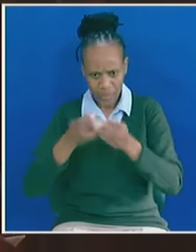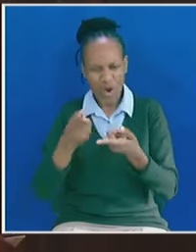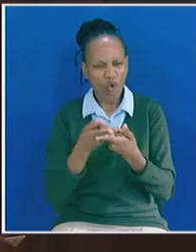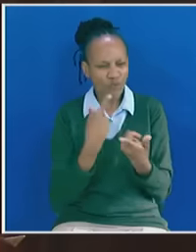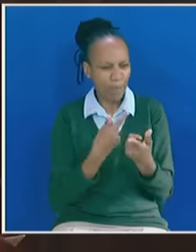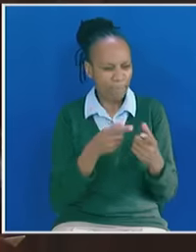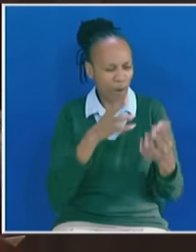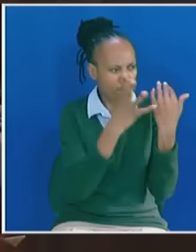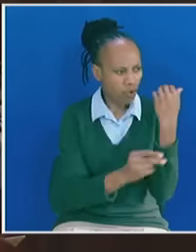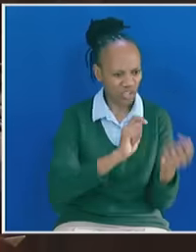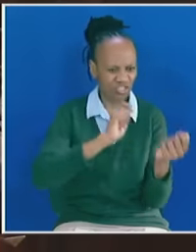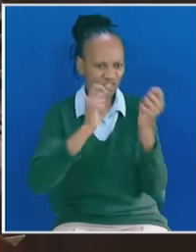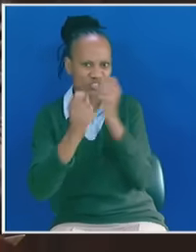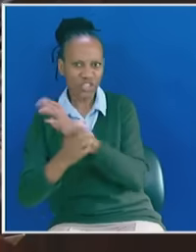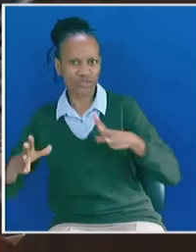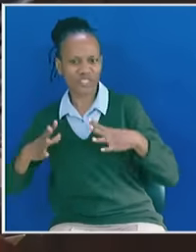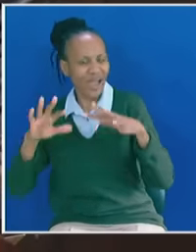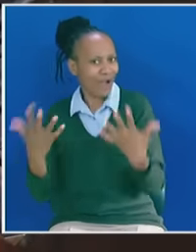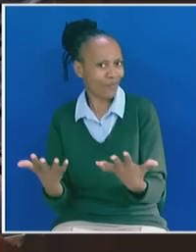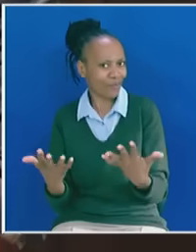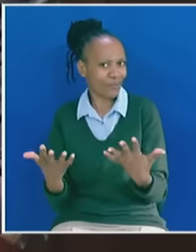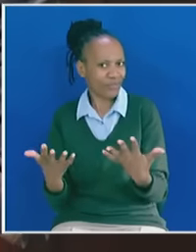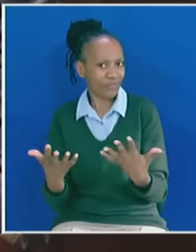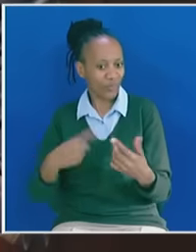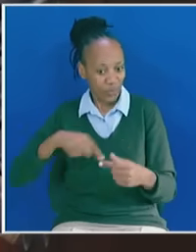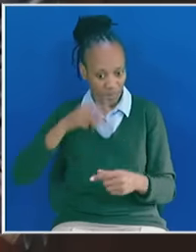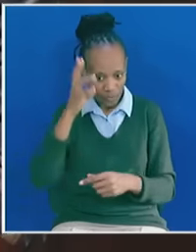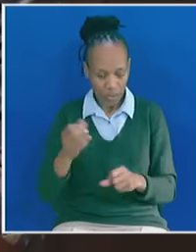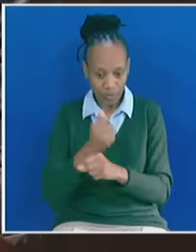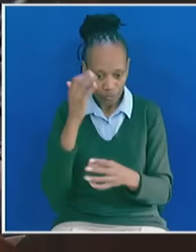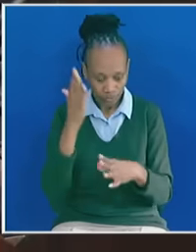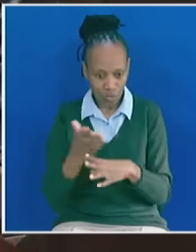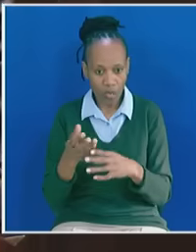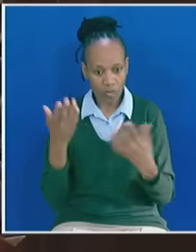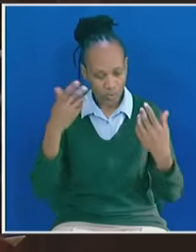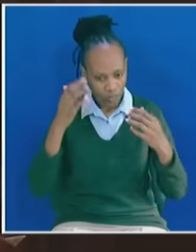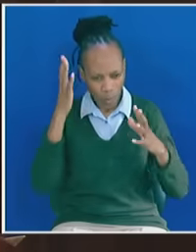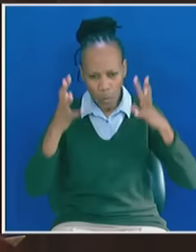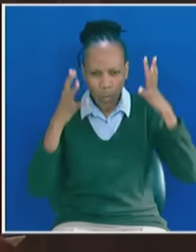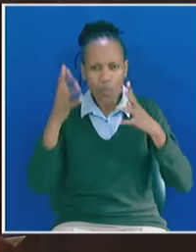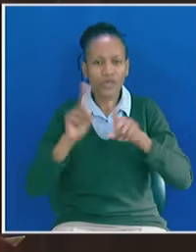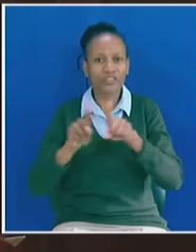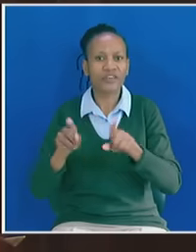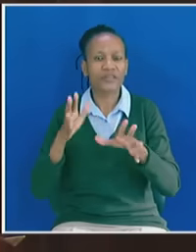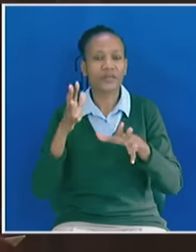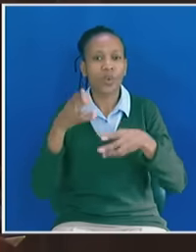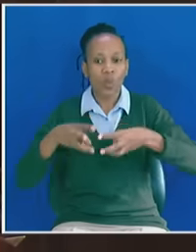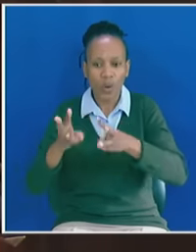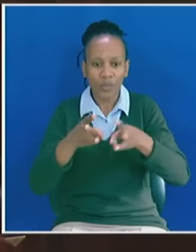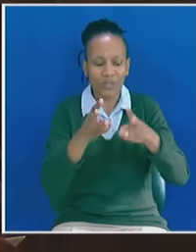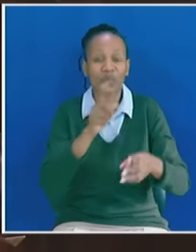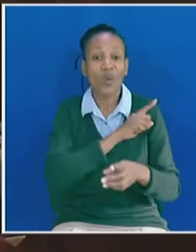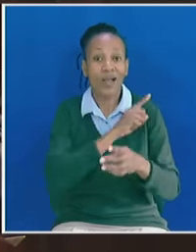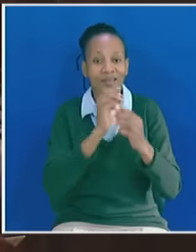to riches? We will push for innovative ways of improving the integrity of